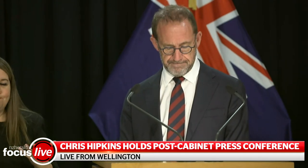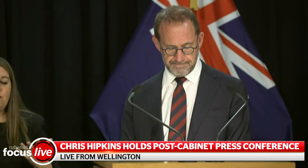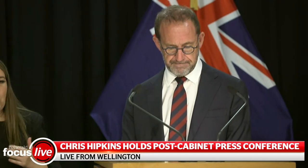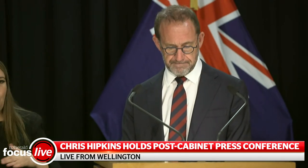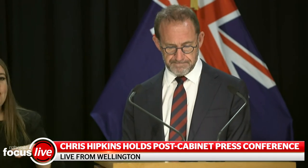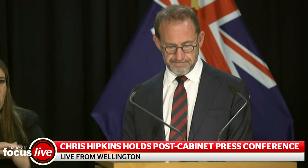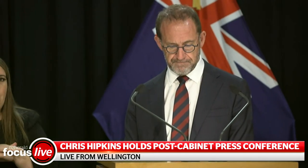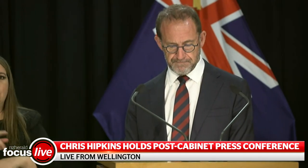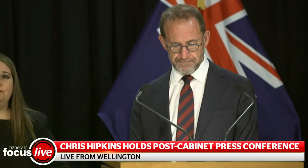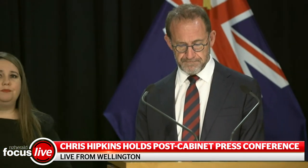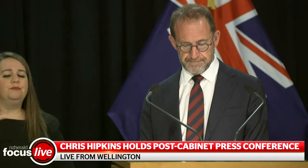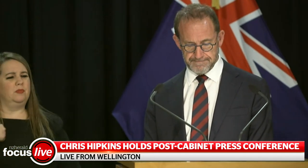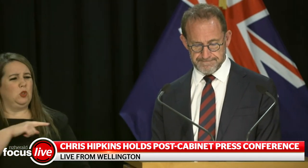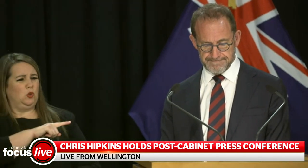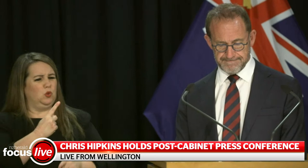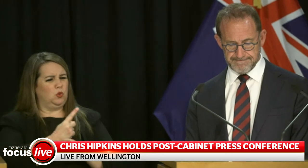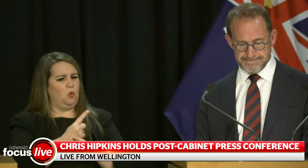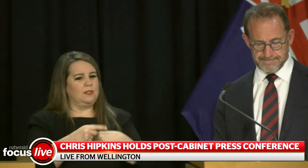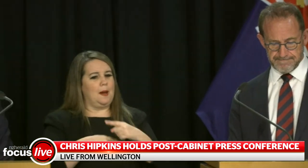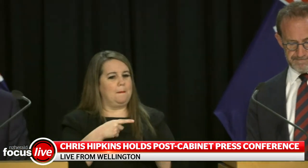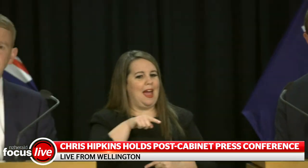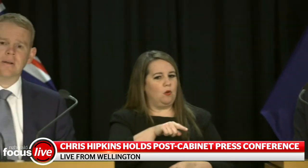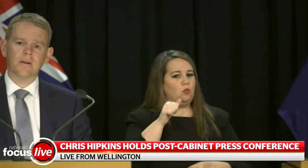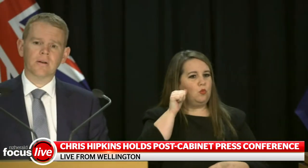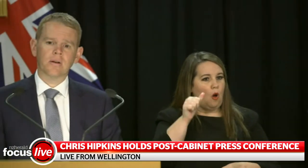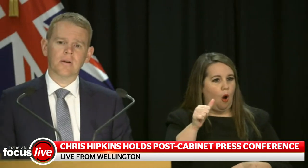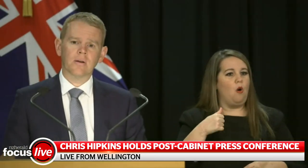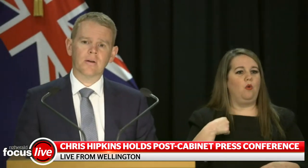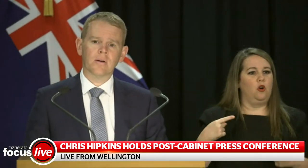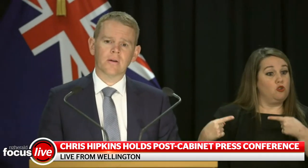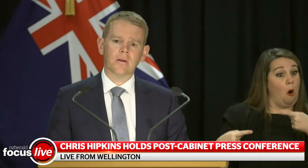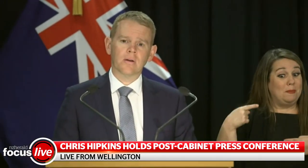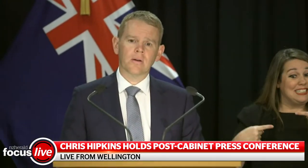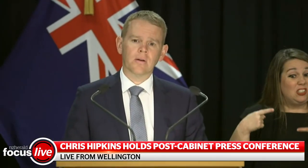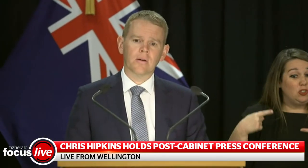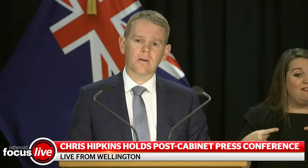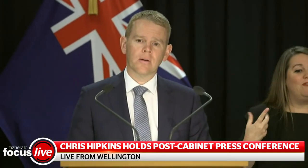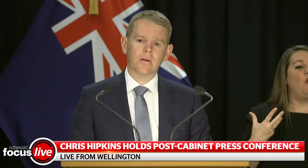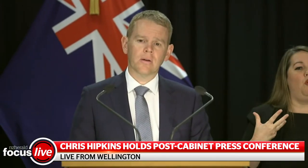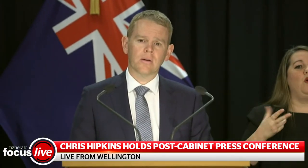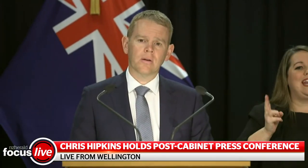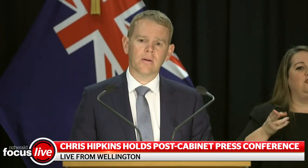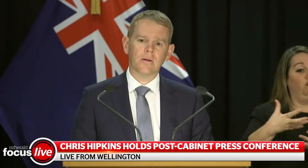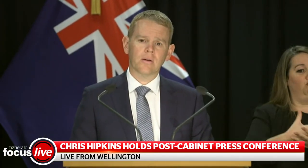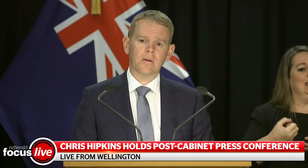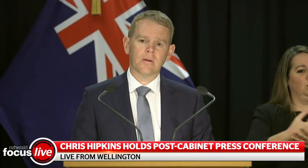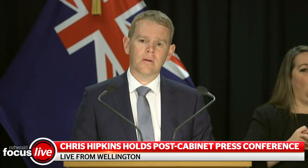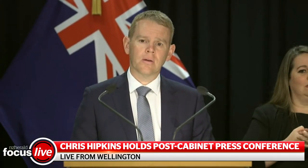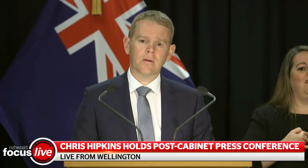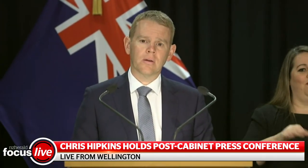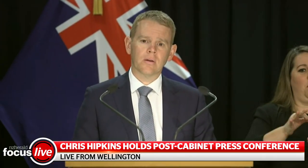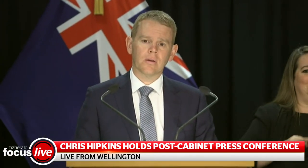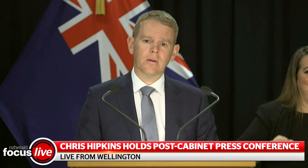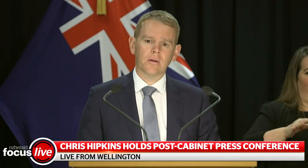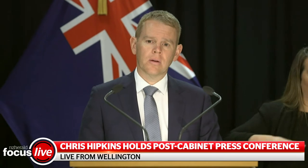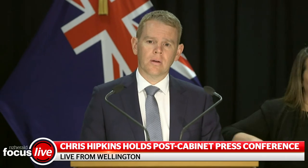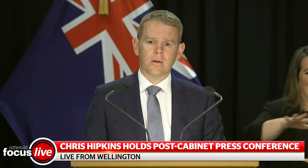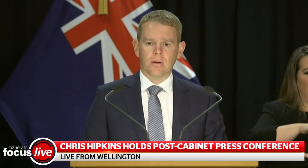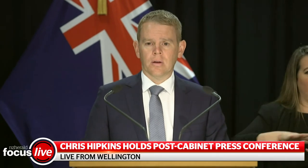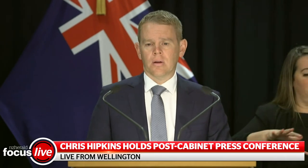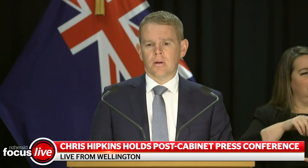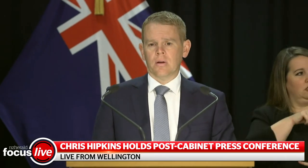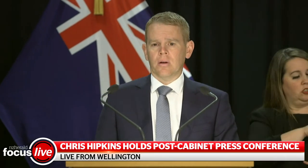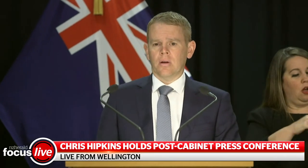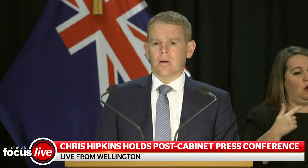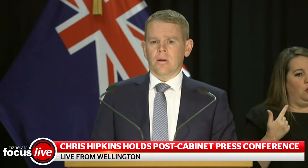or geopolitical issues in your opening remarks when you were talking about this. How much of those geopolitical struggles factored into this, not